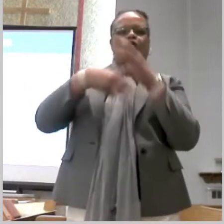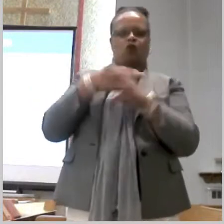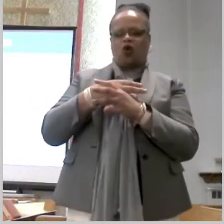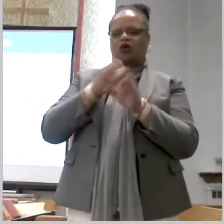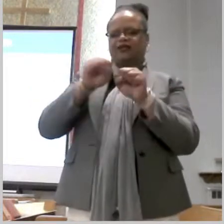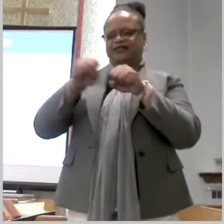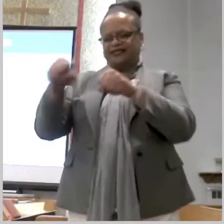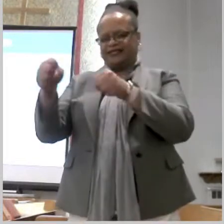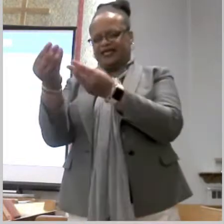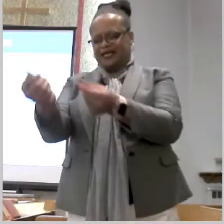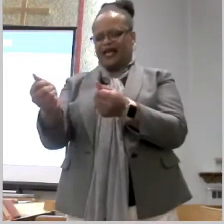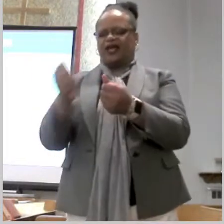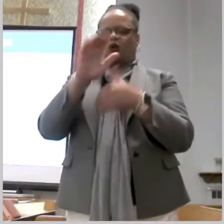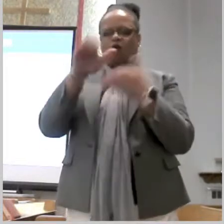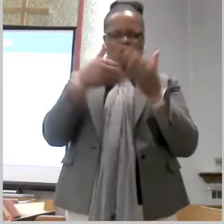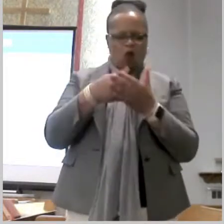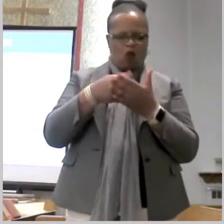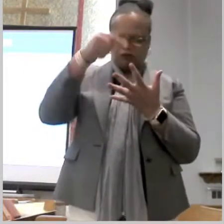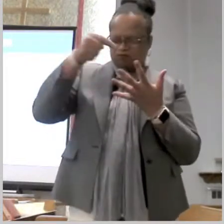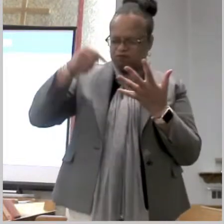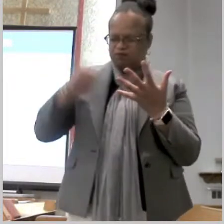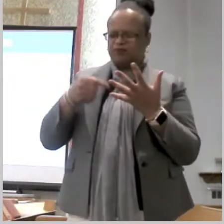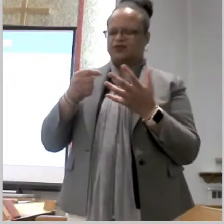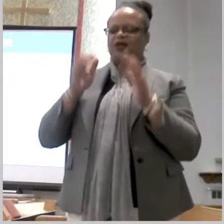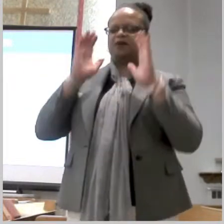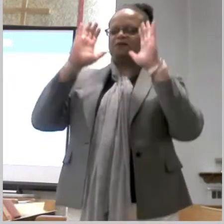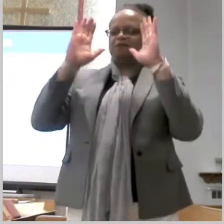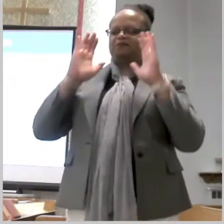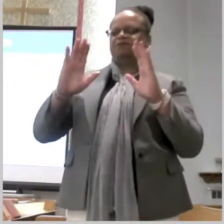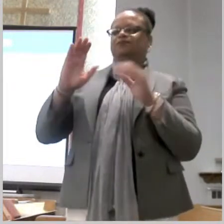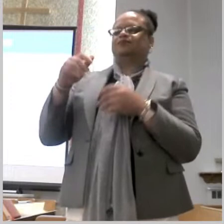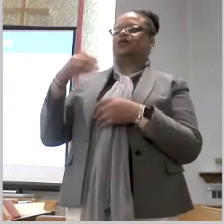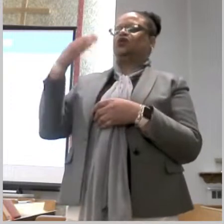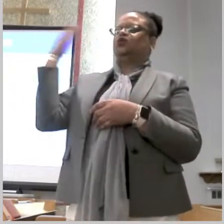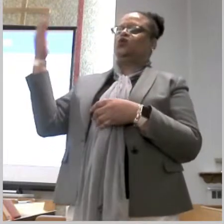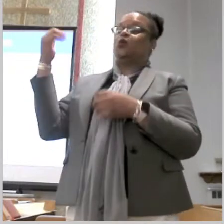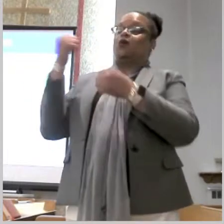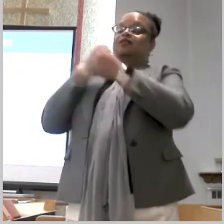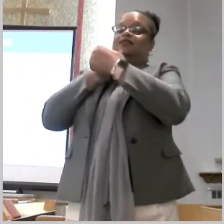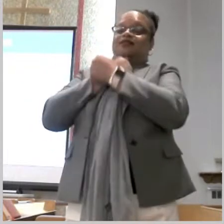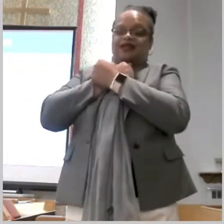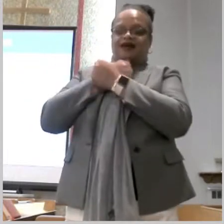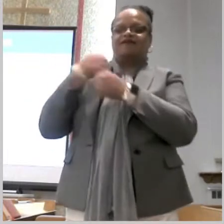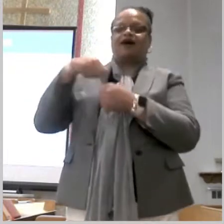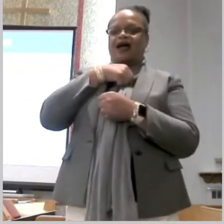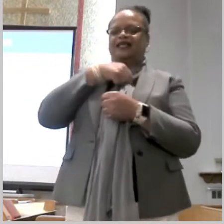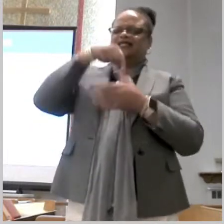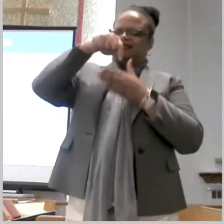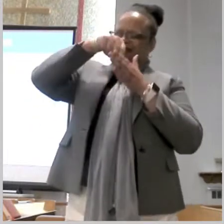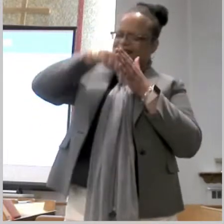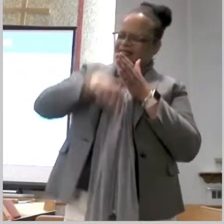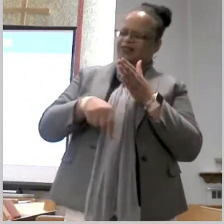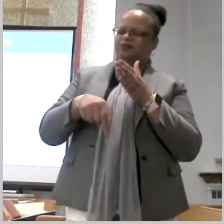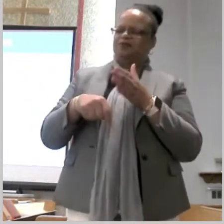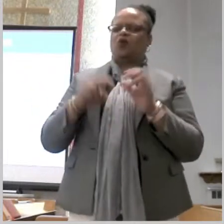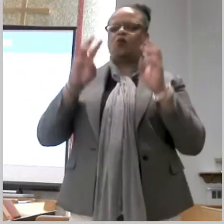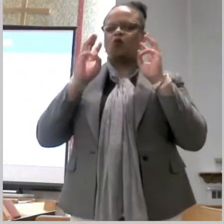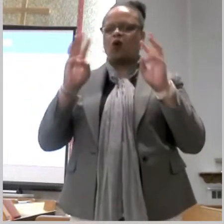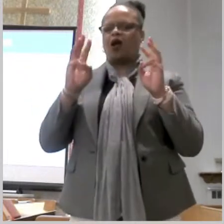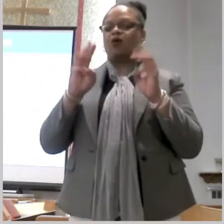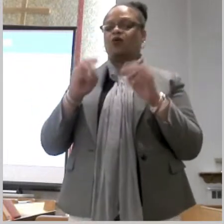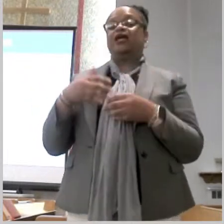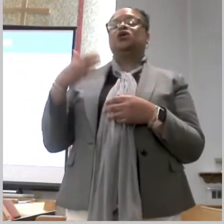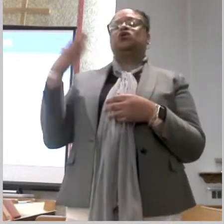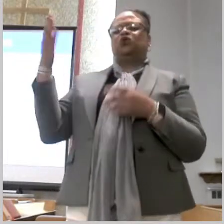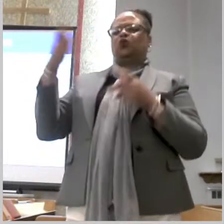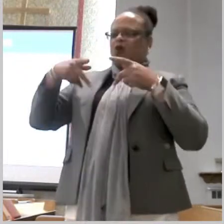lands. And all of that, Father, is amazing to know that you love us. You love us deeply, so much so that you allowed